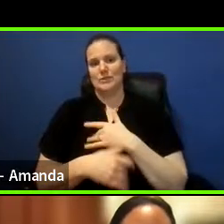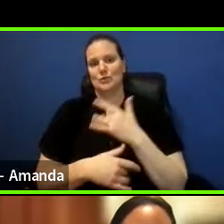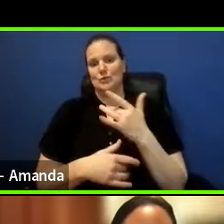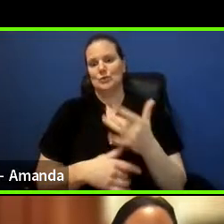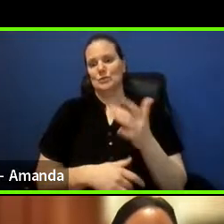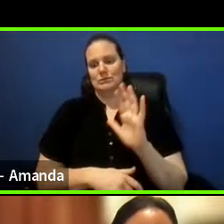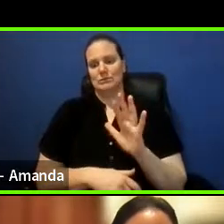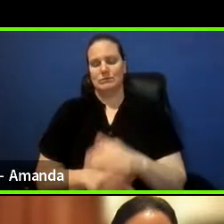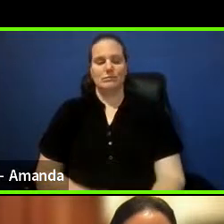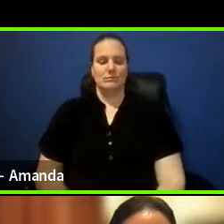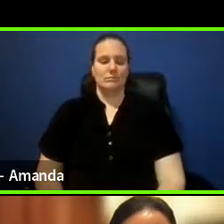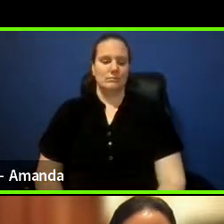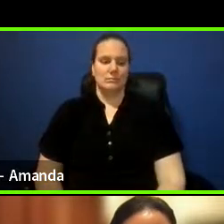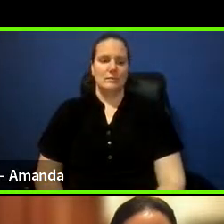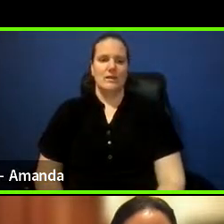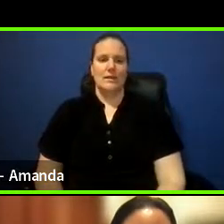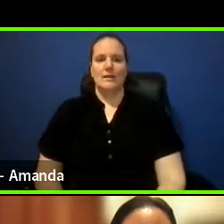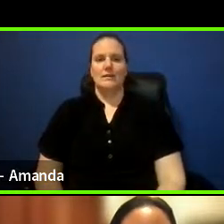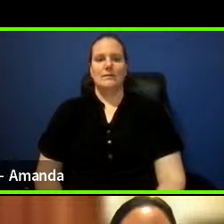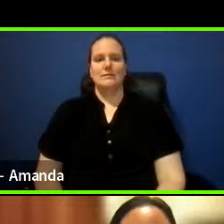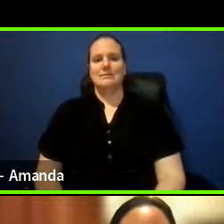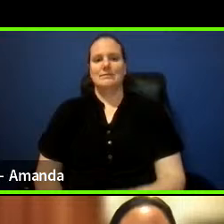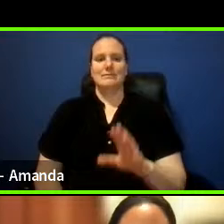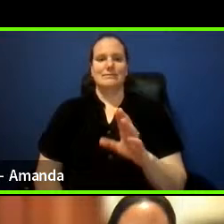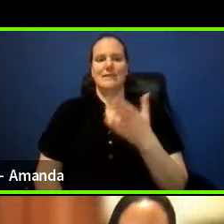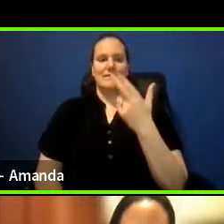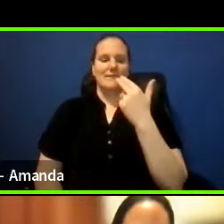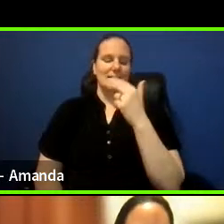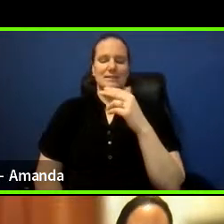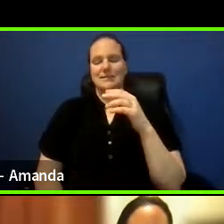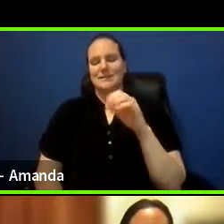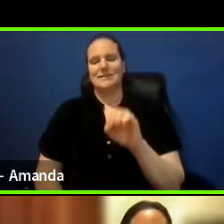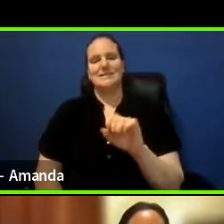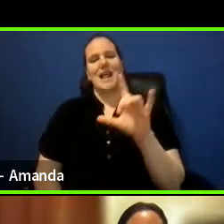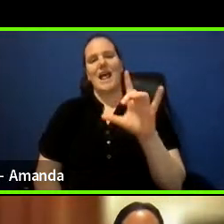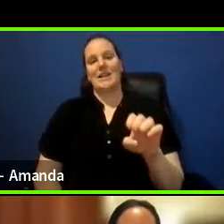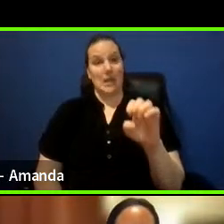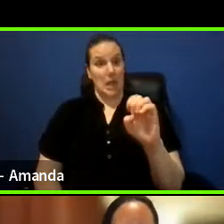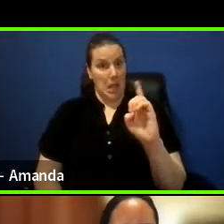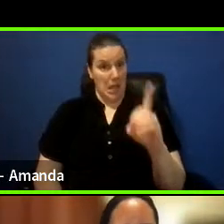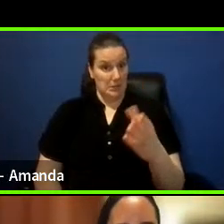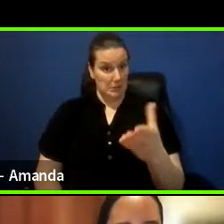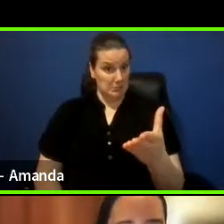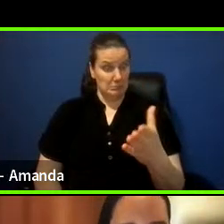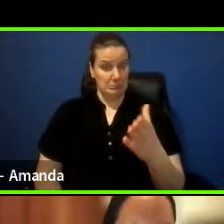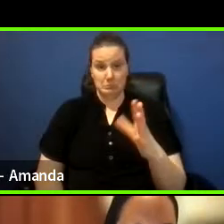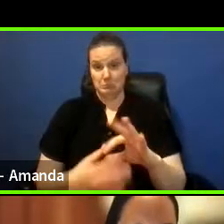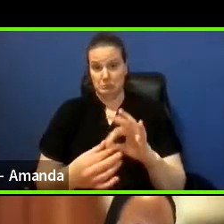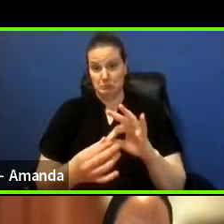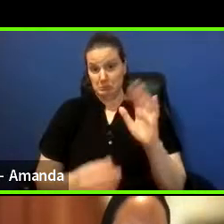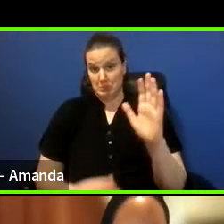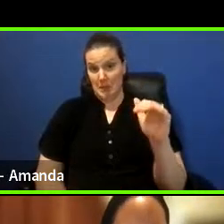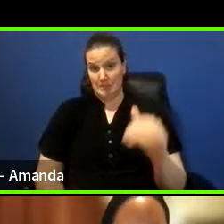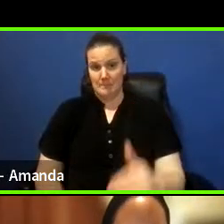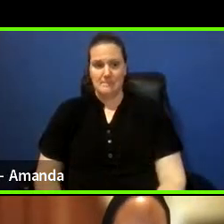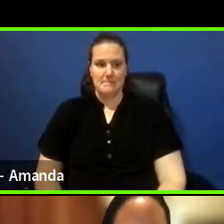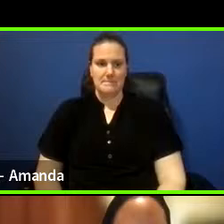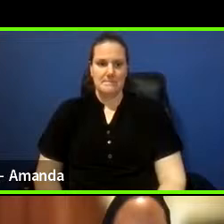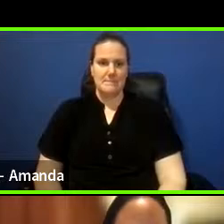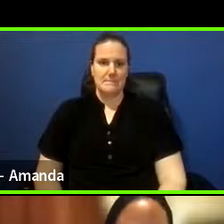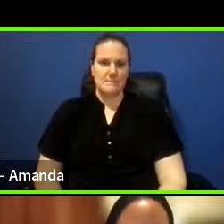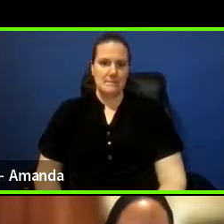usual bon vivant kind of style. So Ed, will you send us on our merry way?